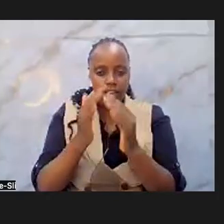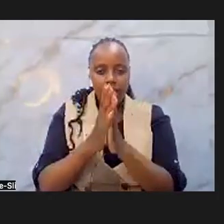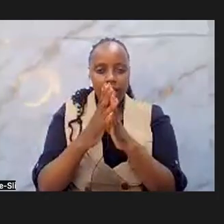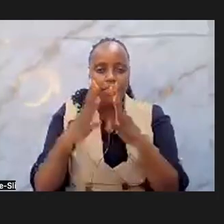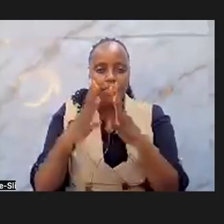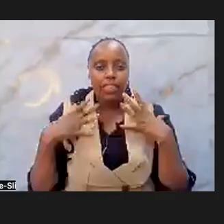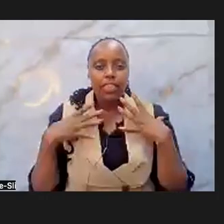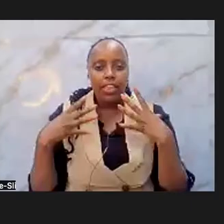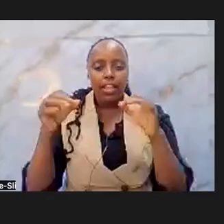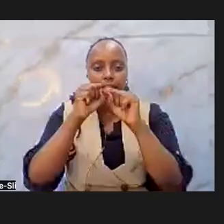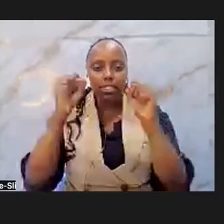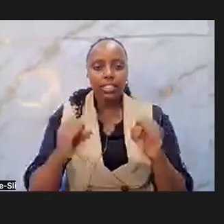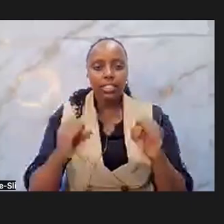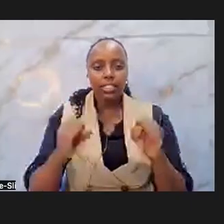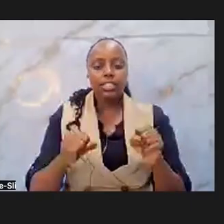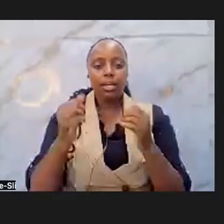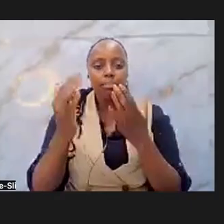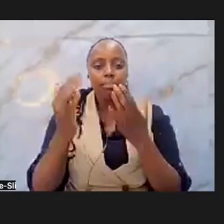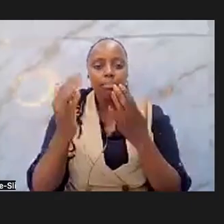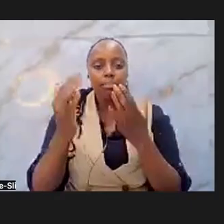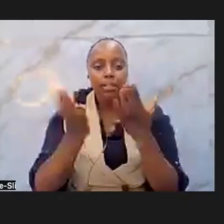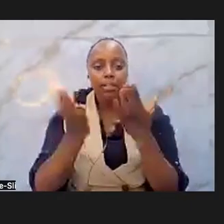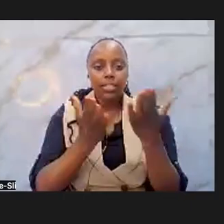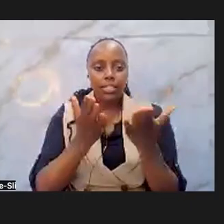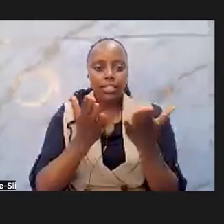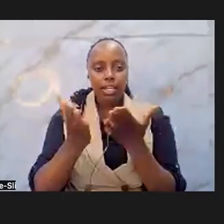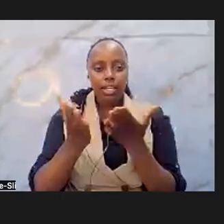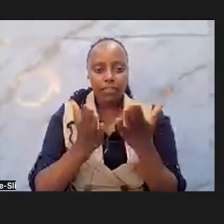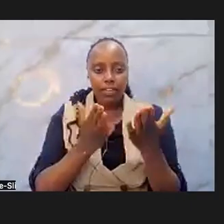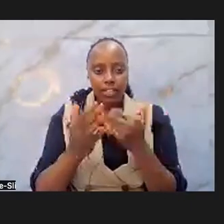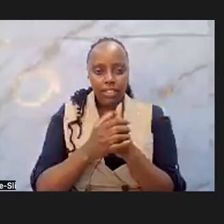Roche. What works? One of the